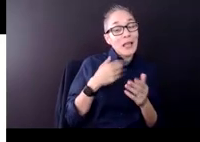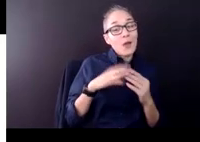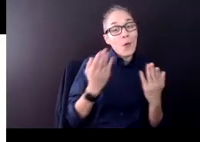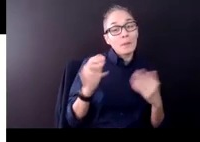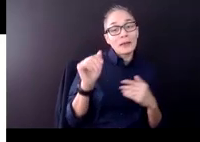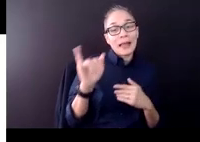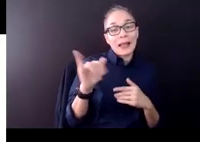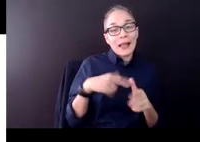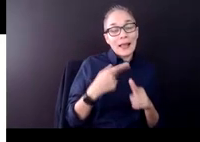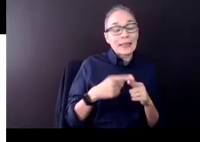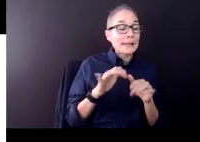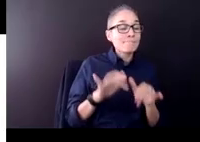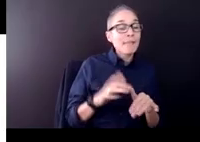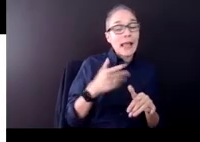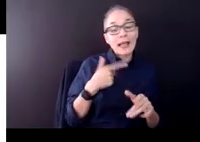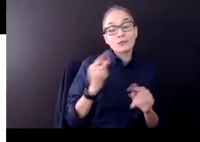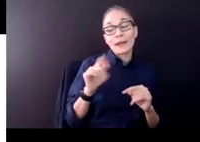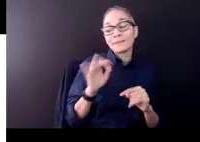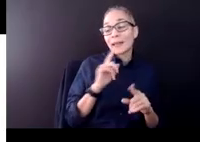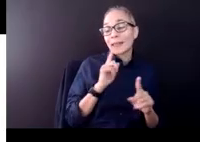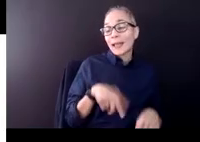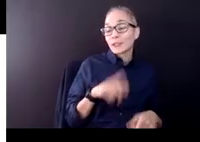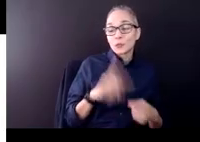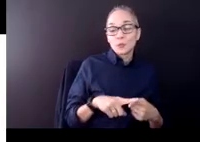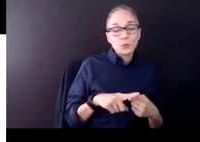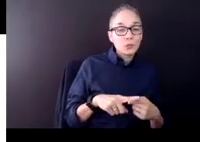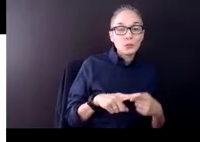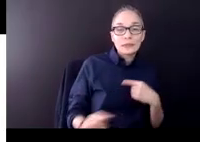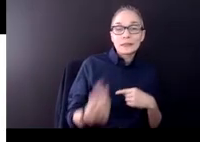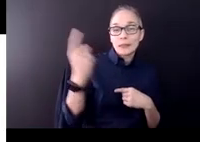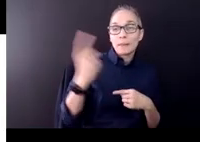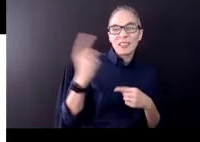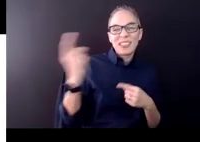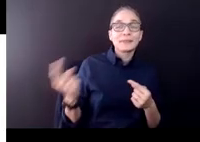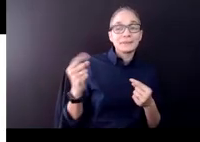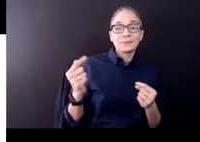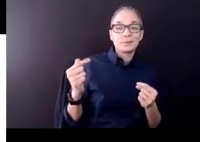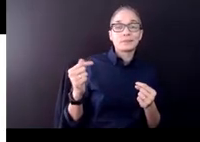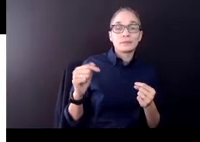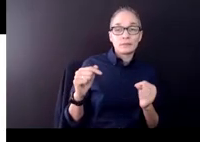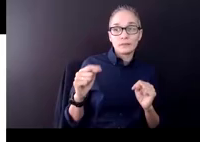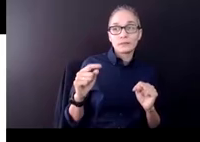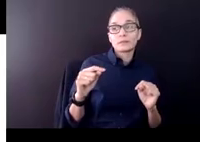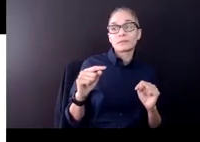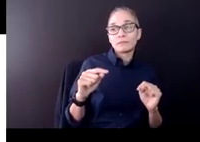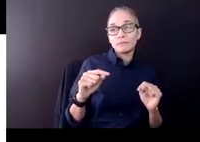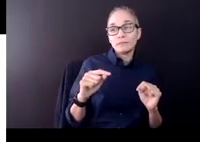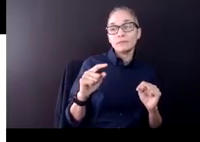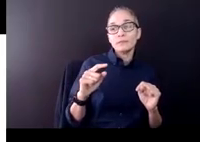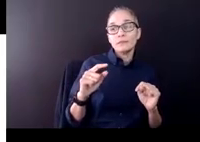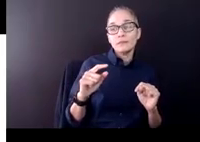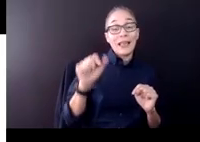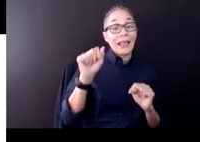find um, the answer to some research thing that I'm working on. And AI will say,